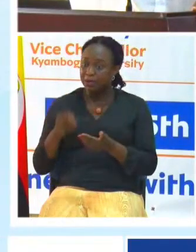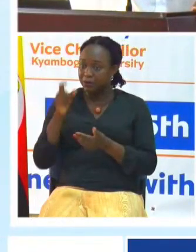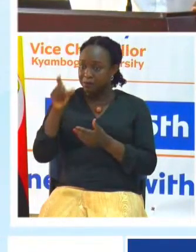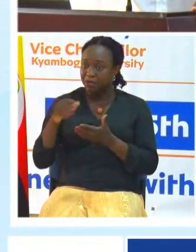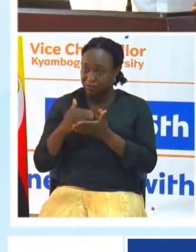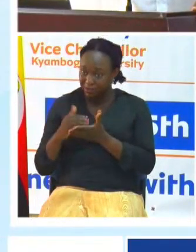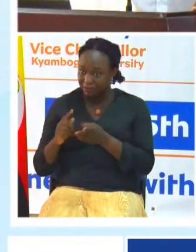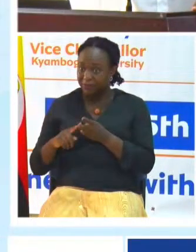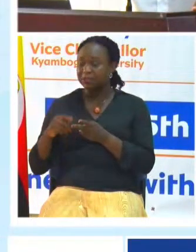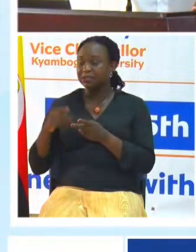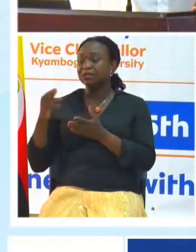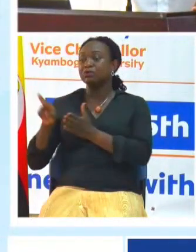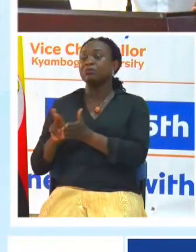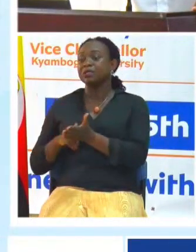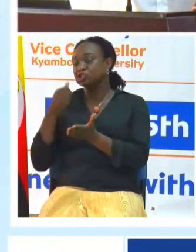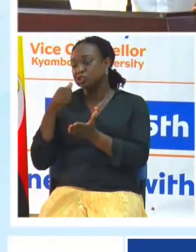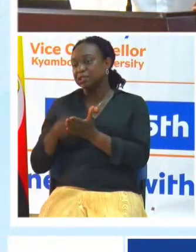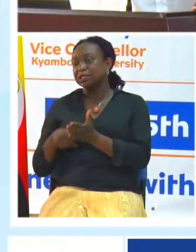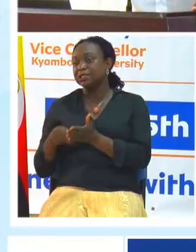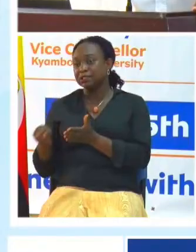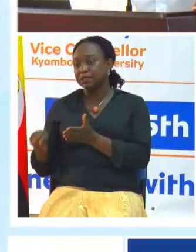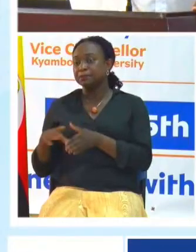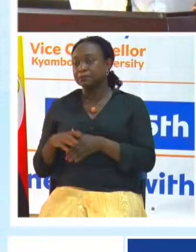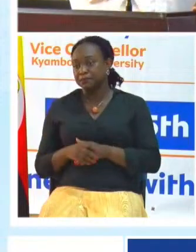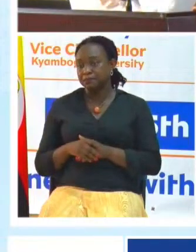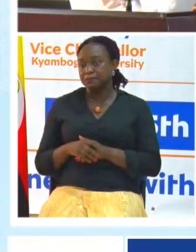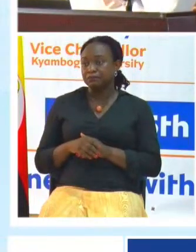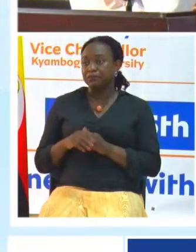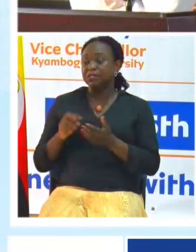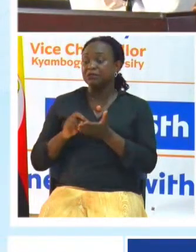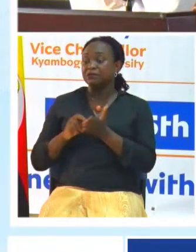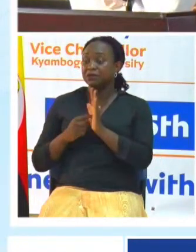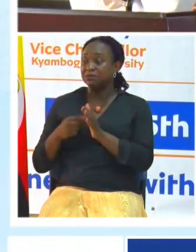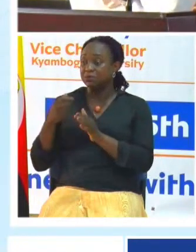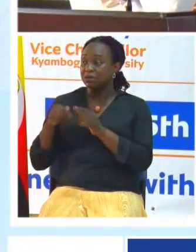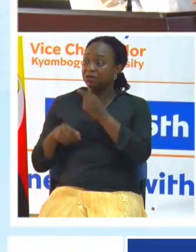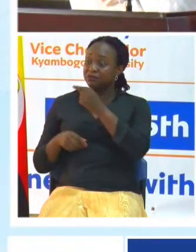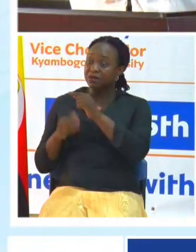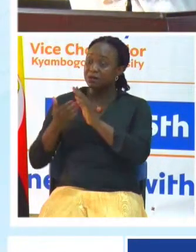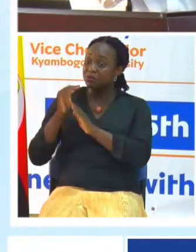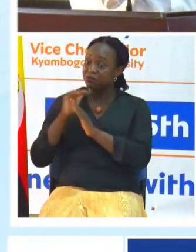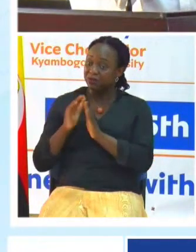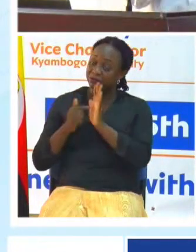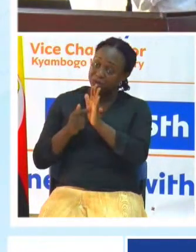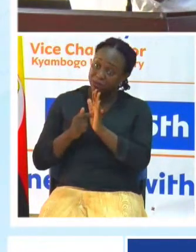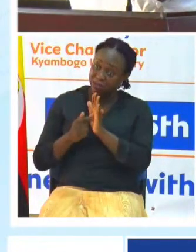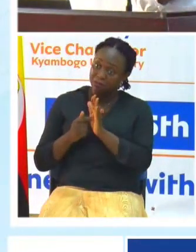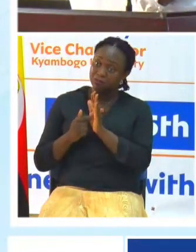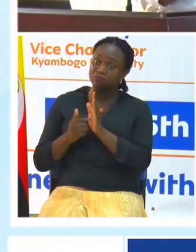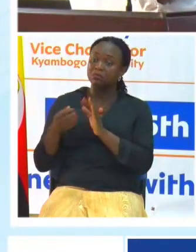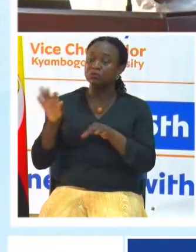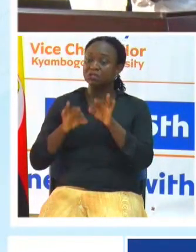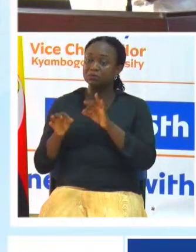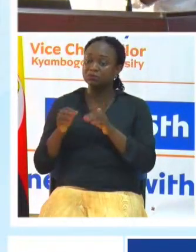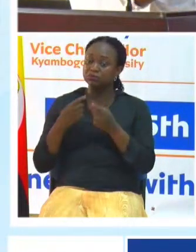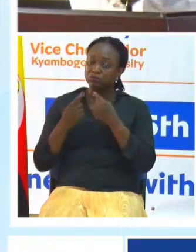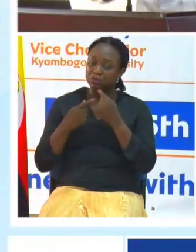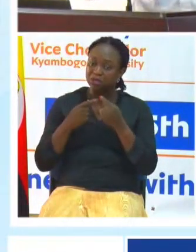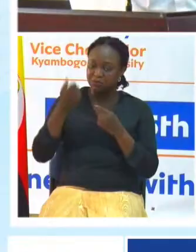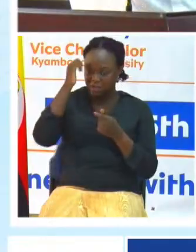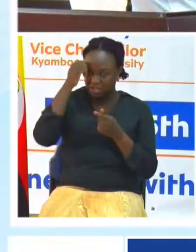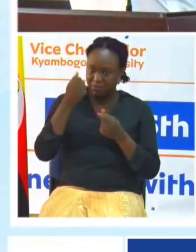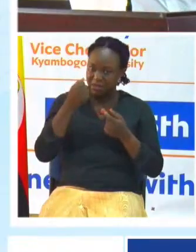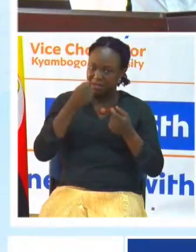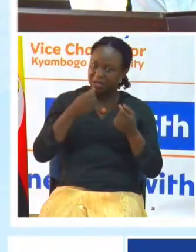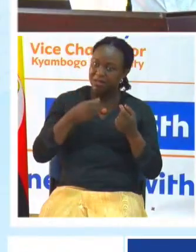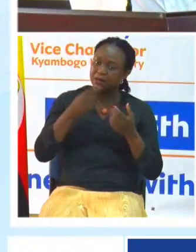recommendation letters. Recommendation letters meaning that if I'm your professor for chemistry, I'll talk about your academic performance, but I